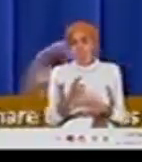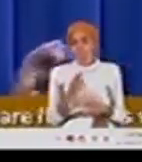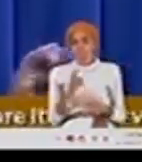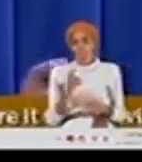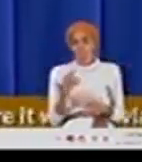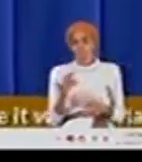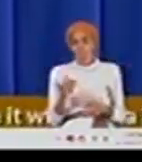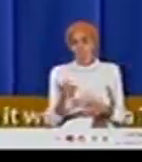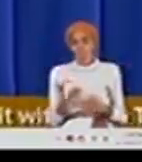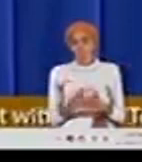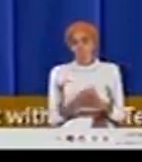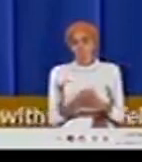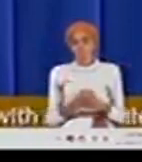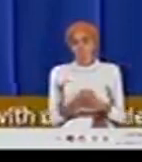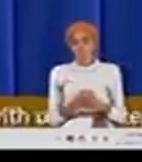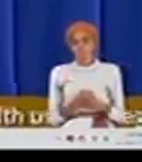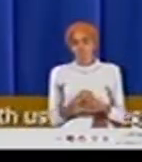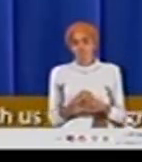District